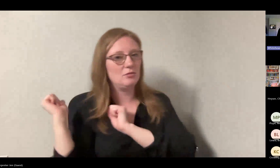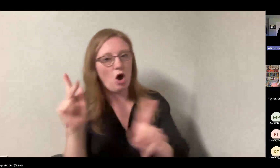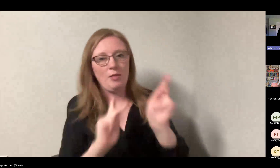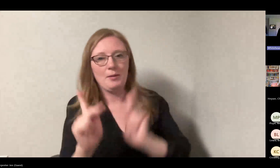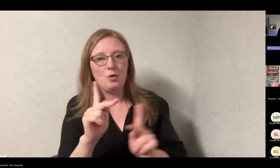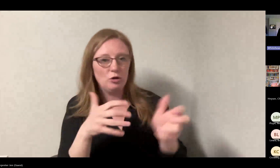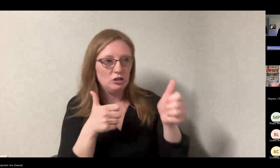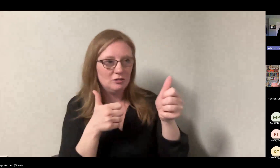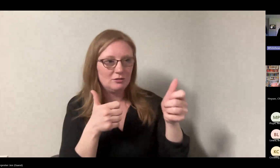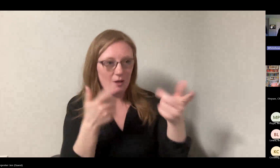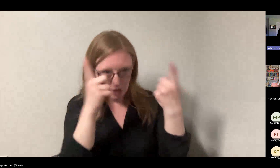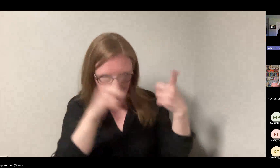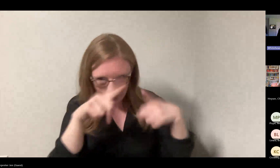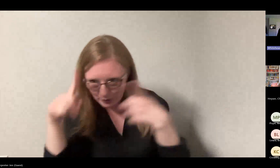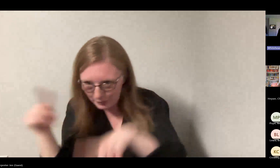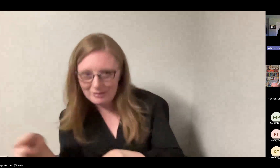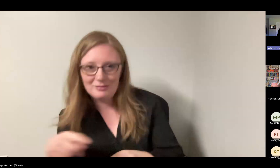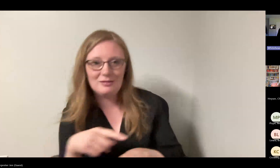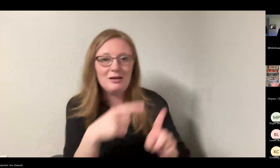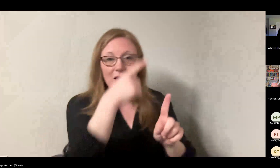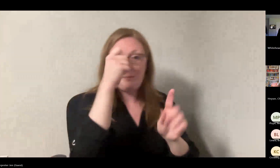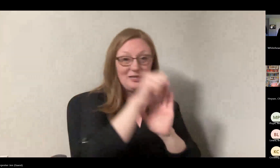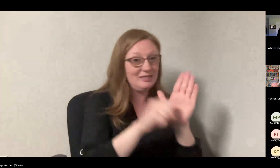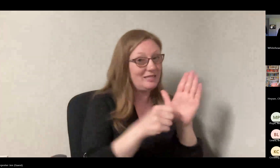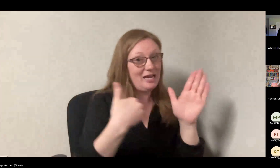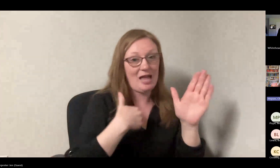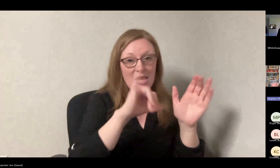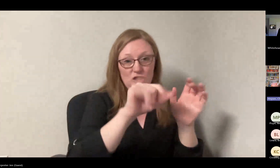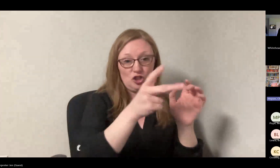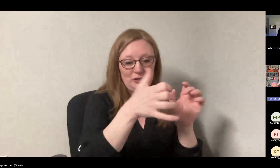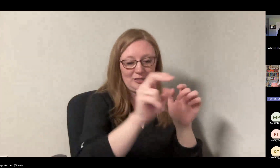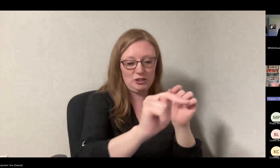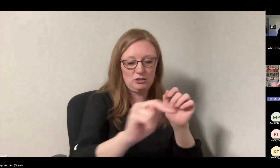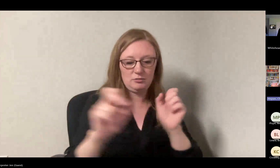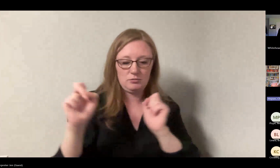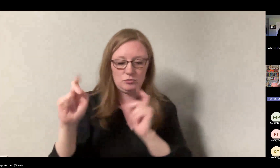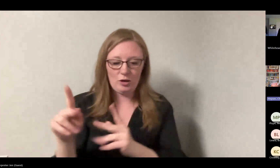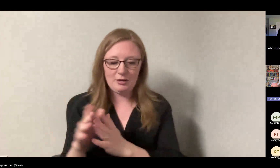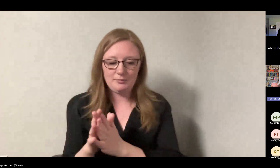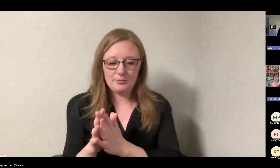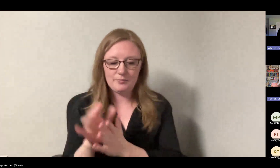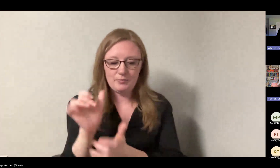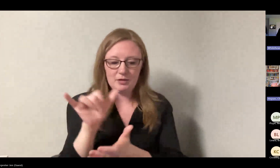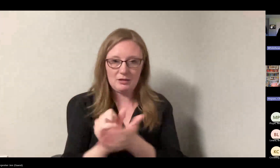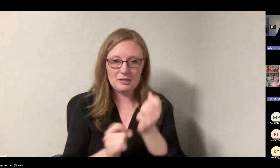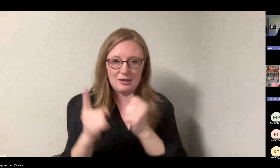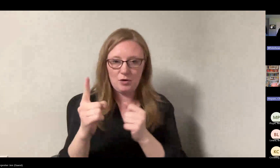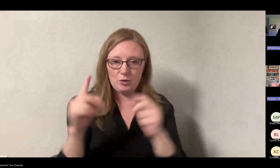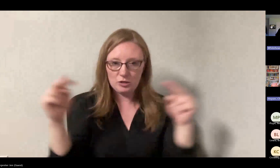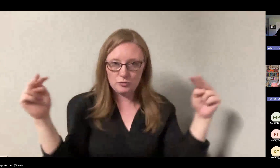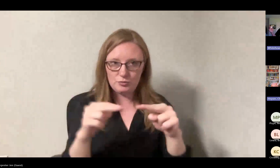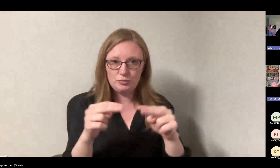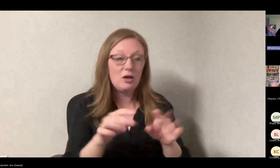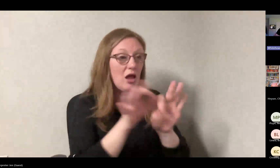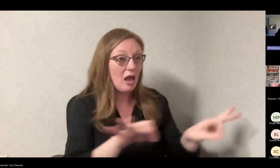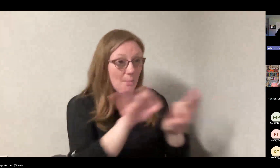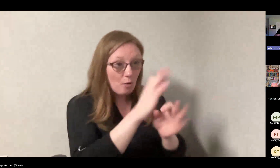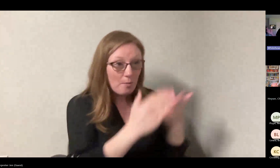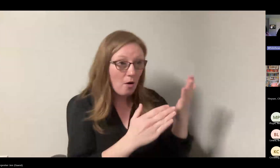fall in line, because the state has the jurisdiction. Okay, it's the importance of getting everybody singing from the same sheet of music. Part is just